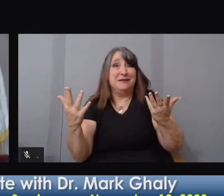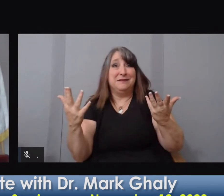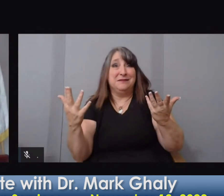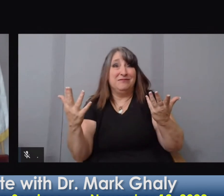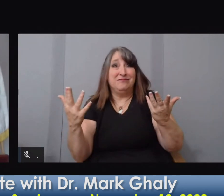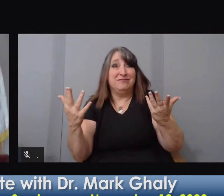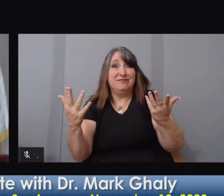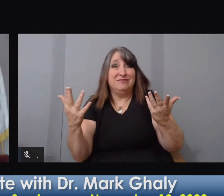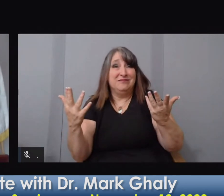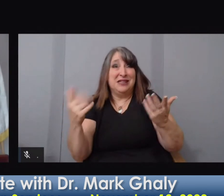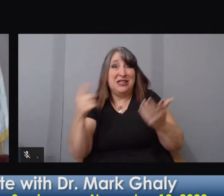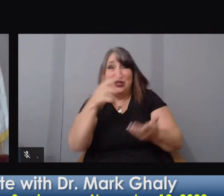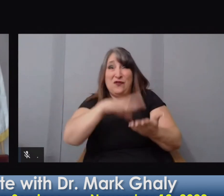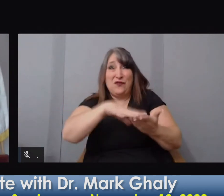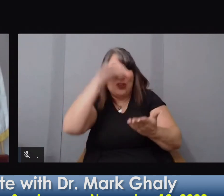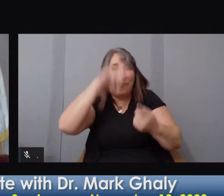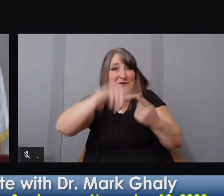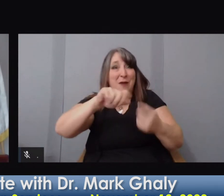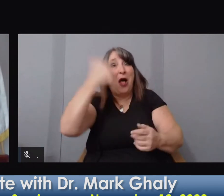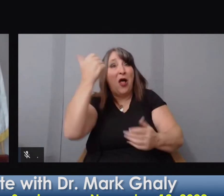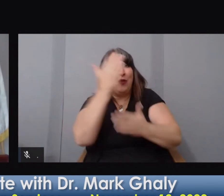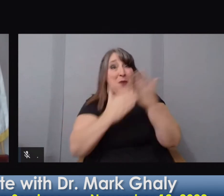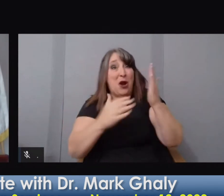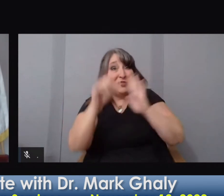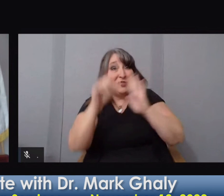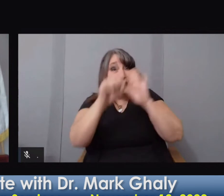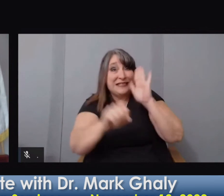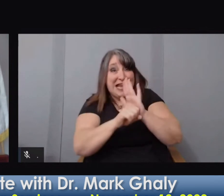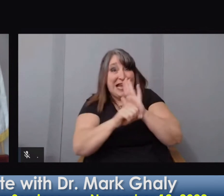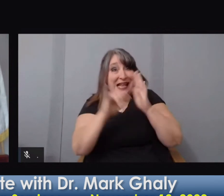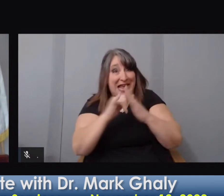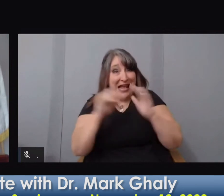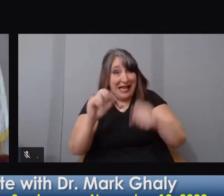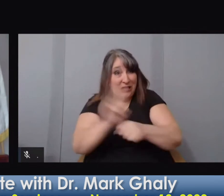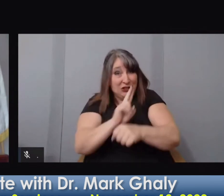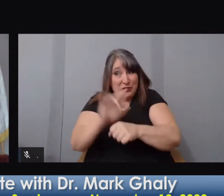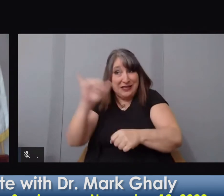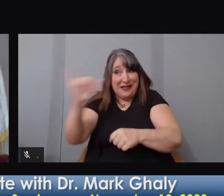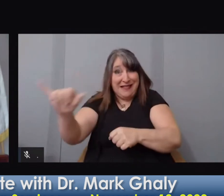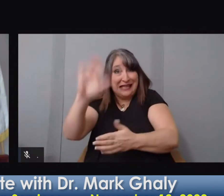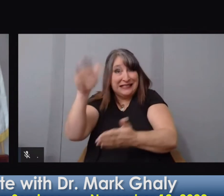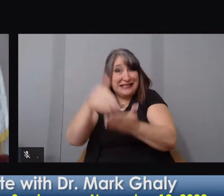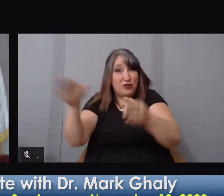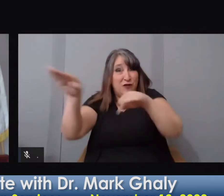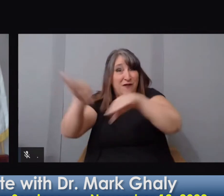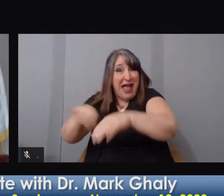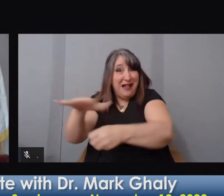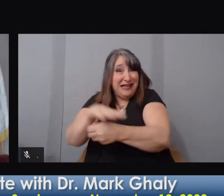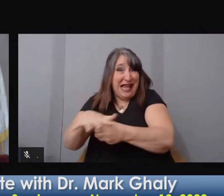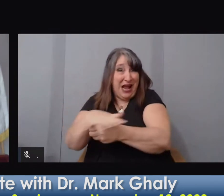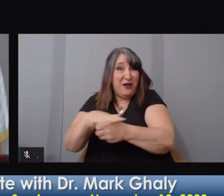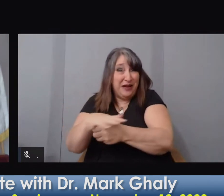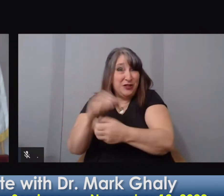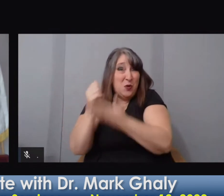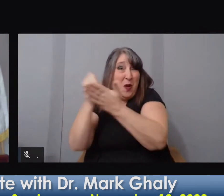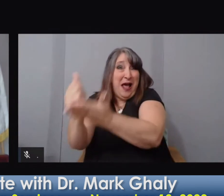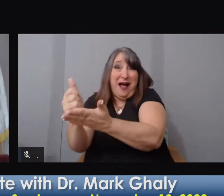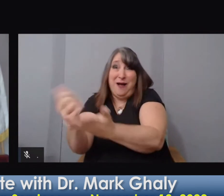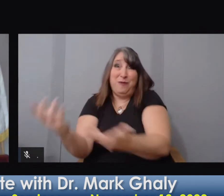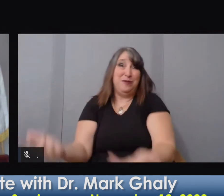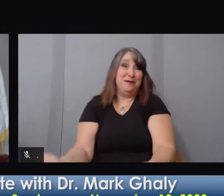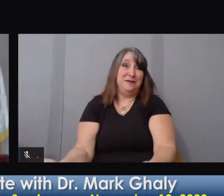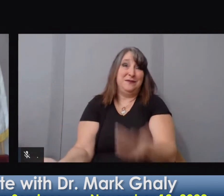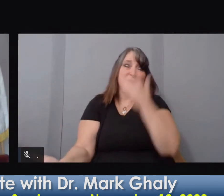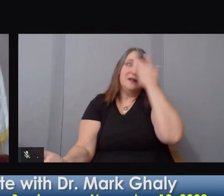you've learned since you put some time and attention there? Yeah, thank you, Victoria, for the question, and thank you for bringing up the